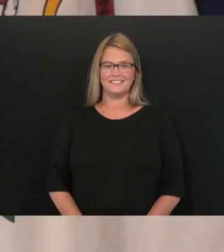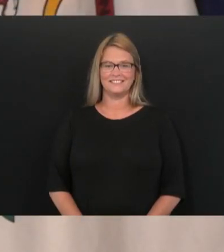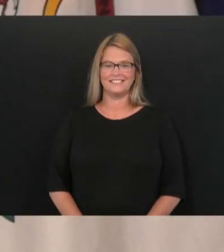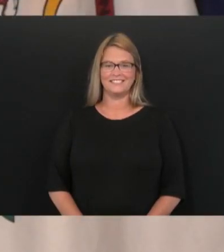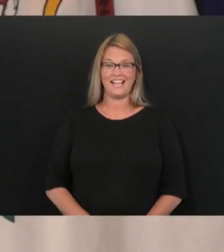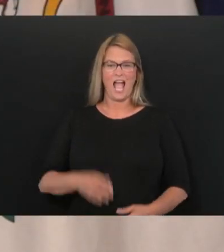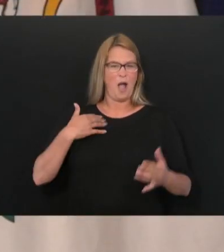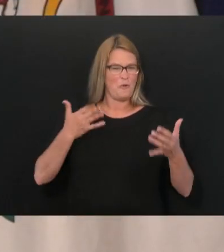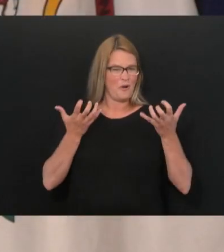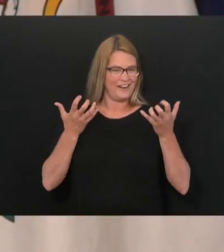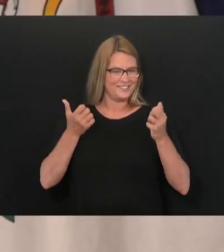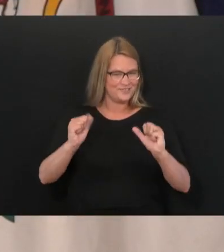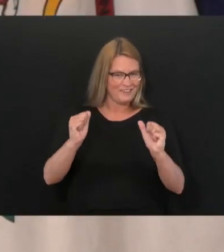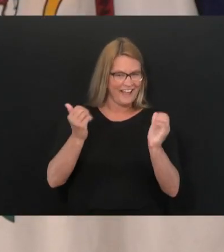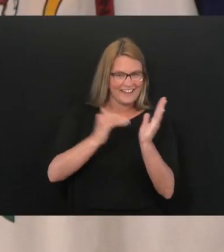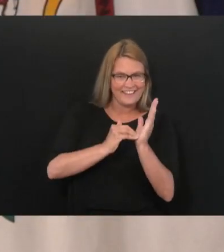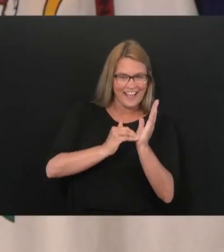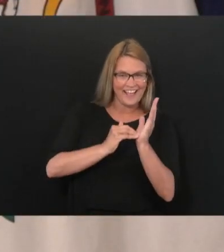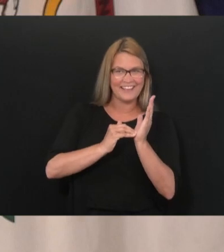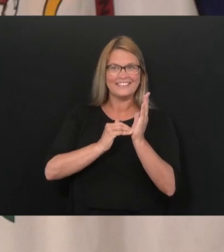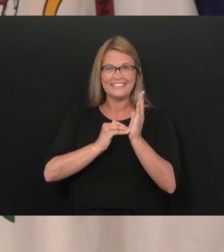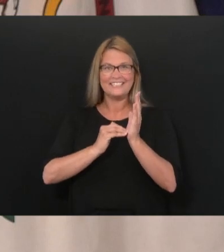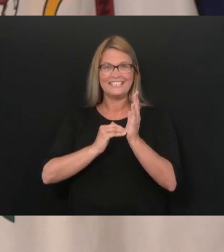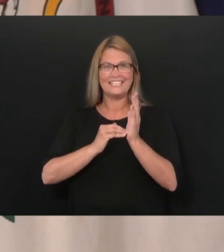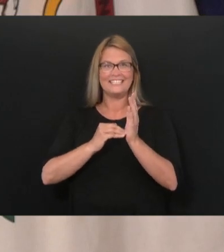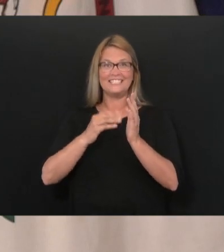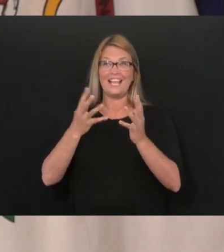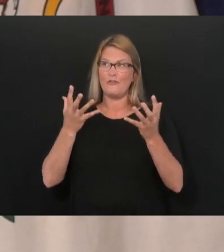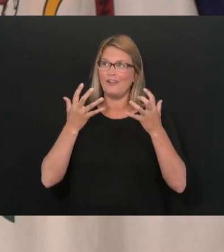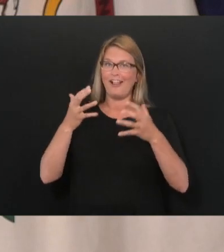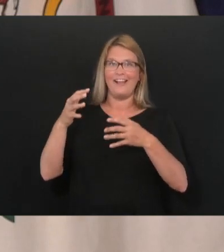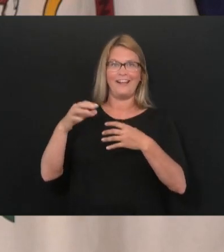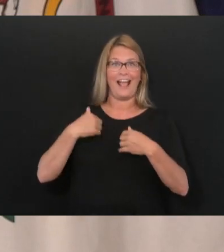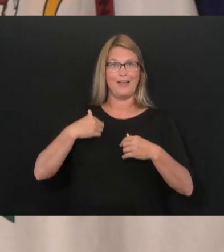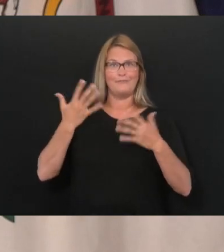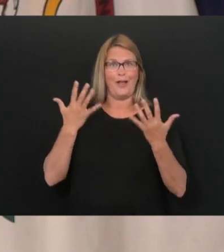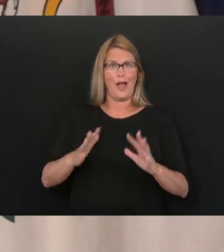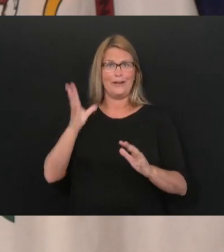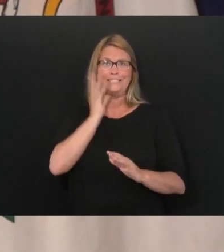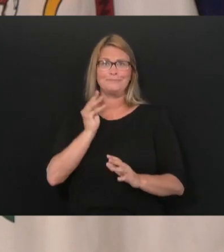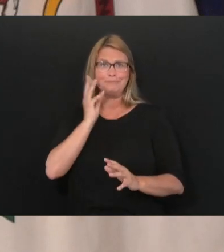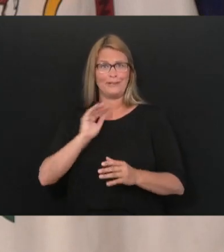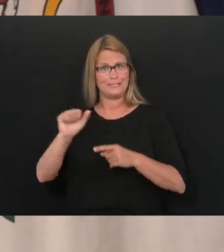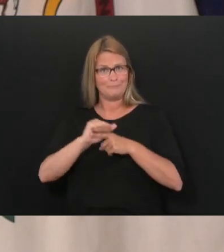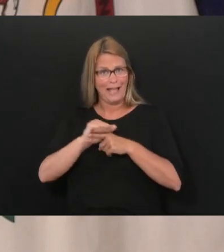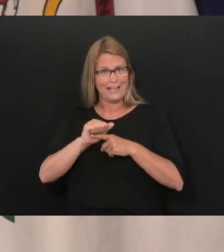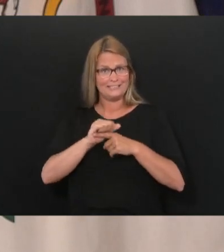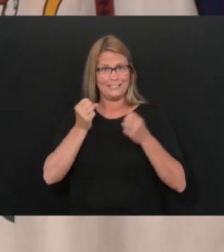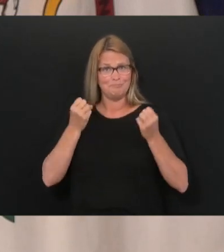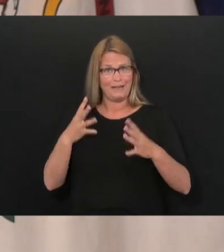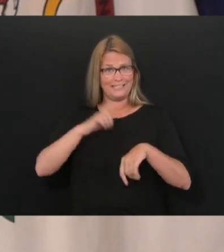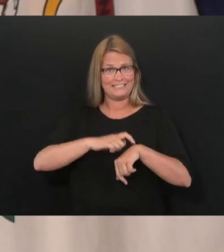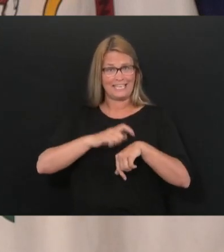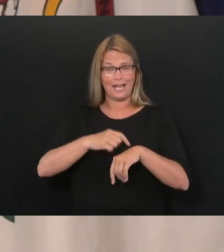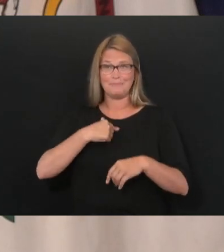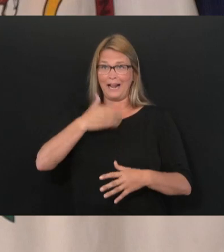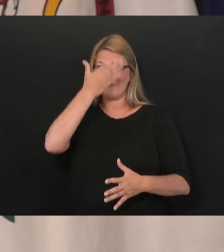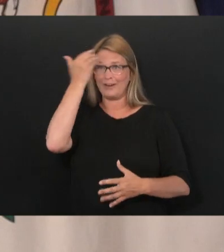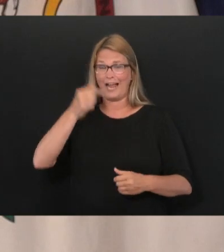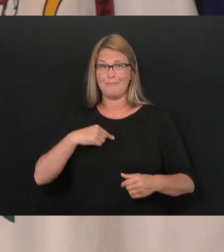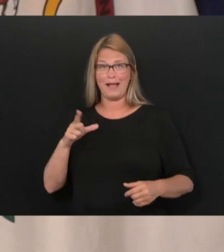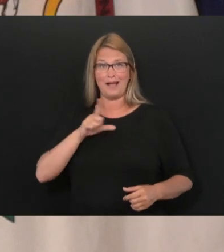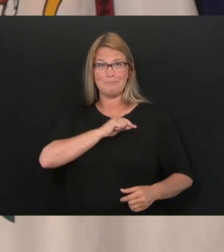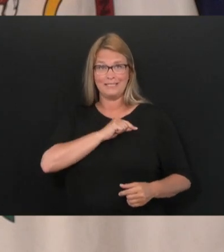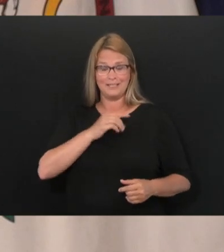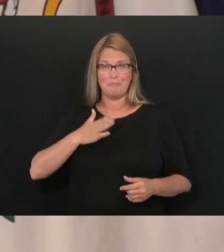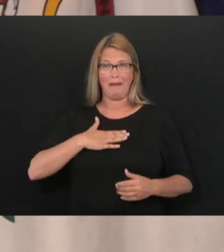Okay, let's try this again. We've had a lot of practice at this. We should have been able to get our mics set and all that kind of stuff. That's